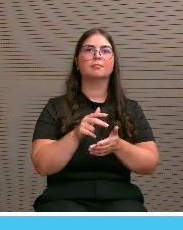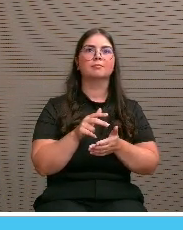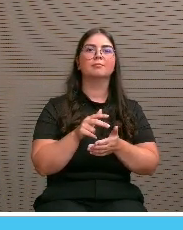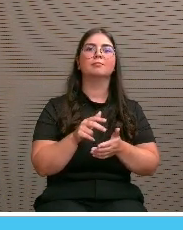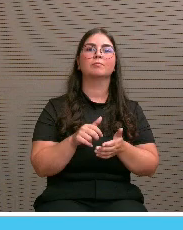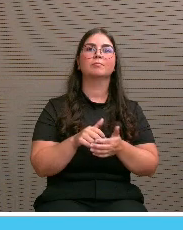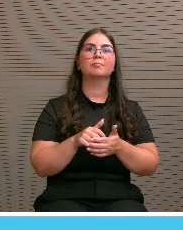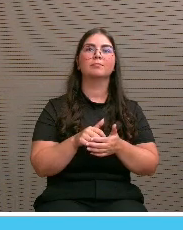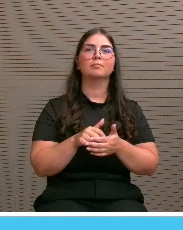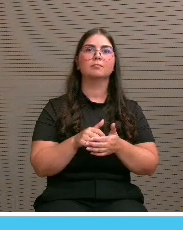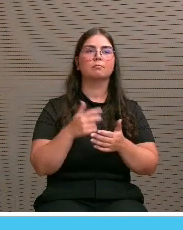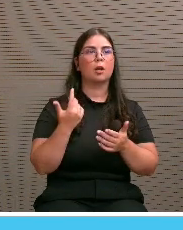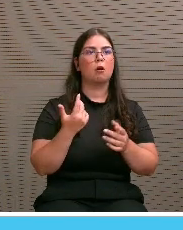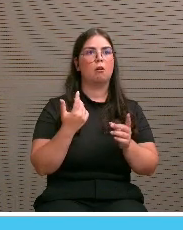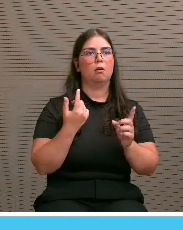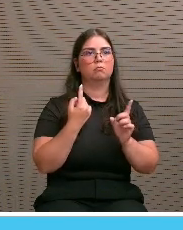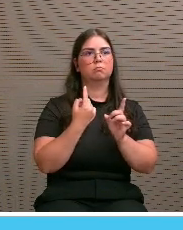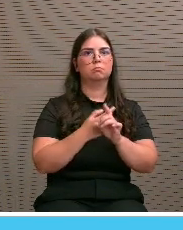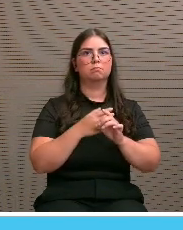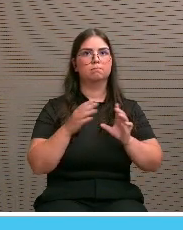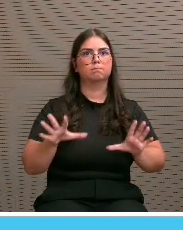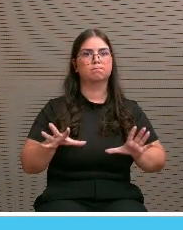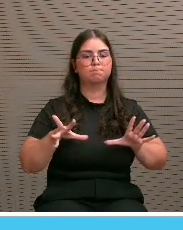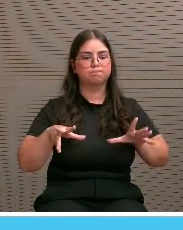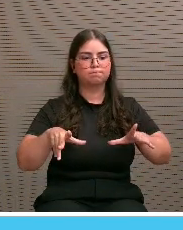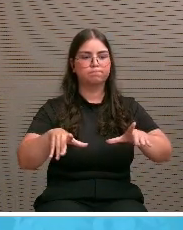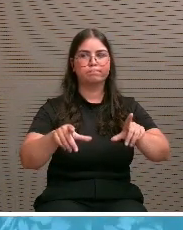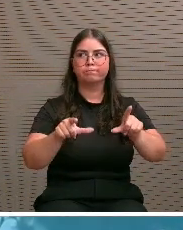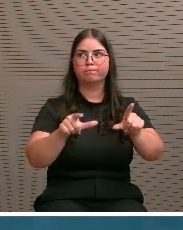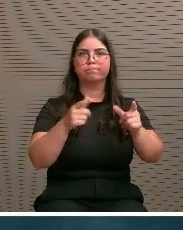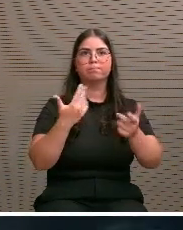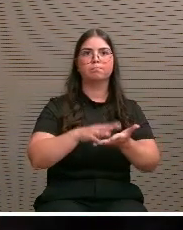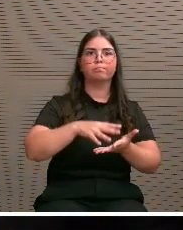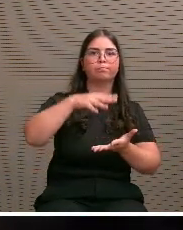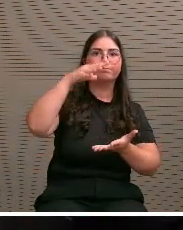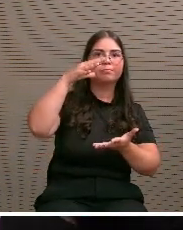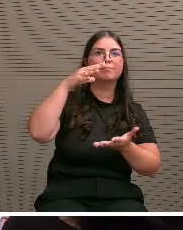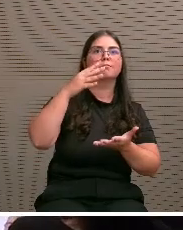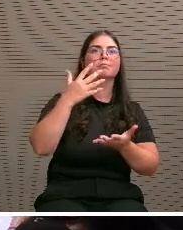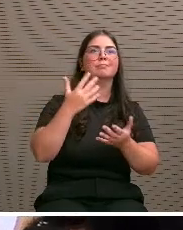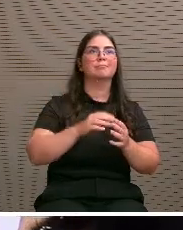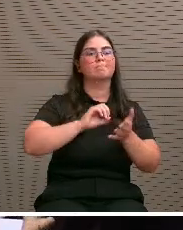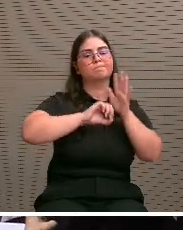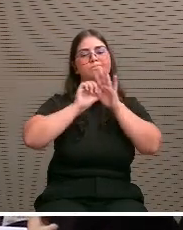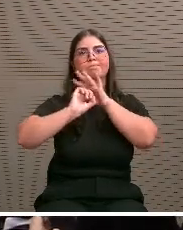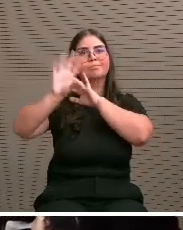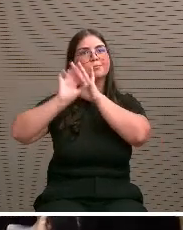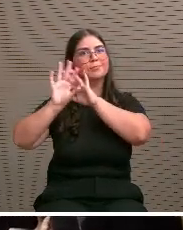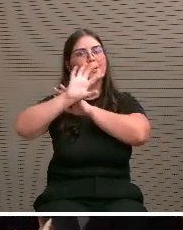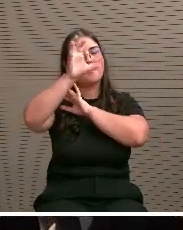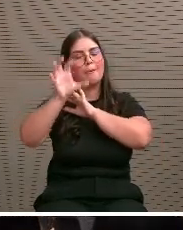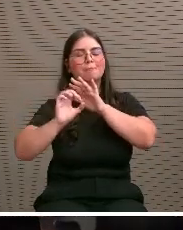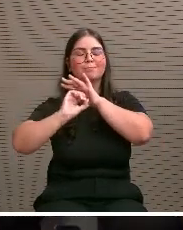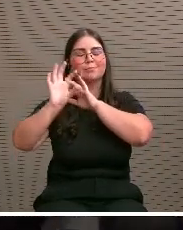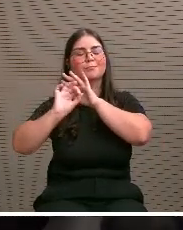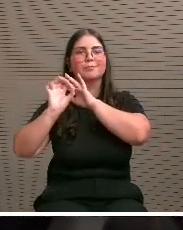much brinjal, they can't eat it all. They export it. Many of these other things too. Very interesting set